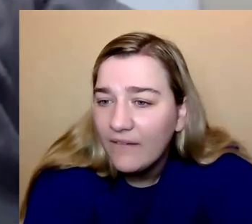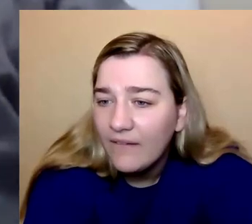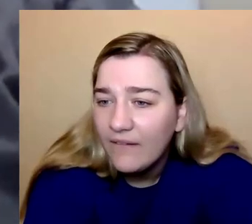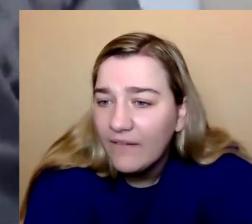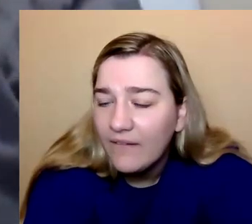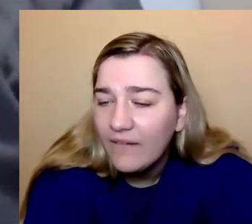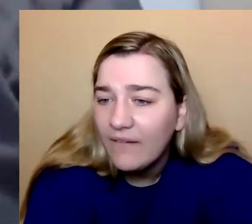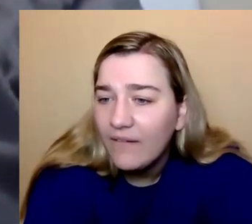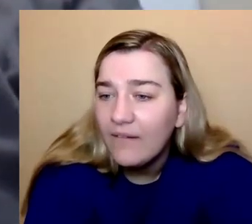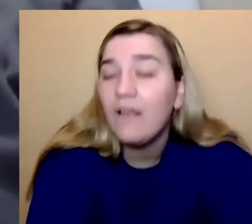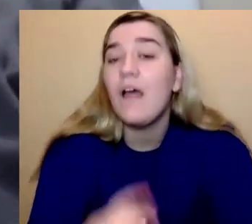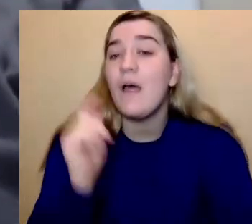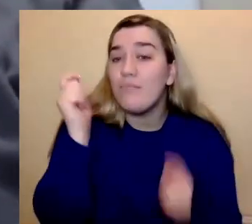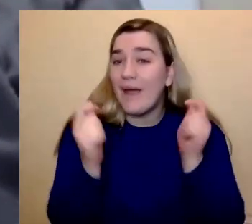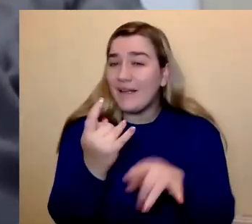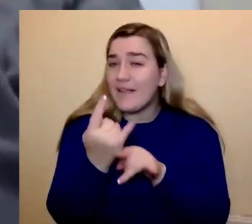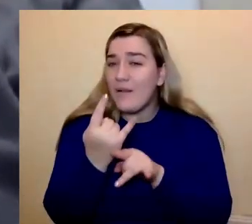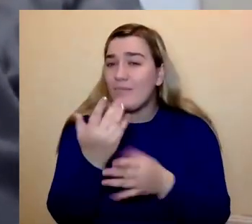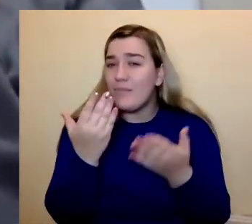make a decision.